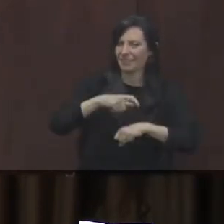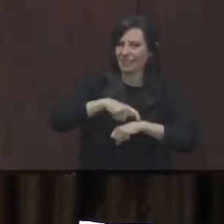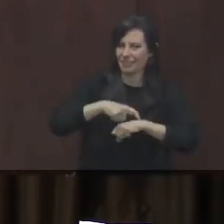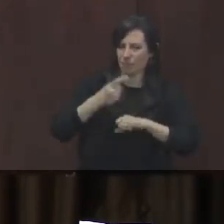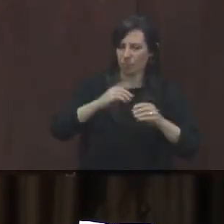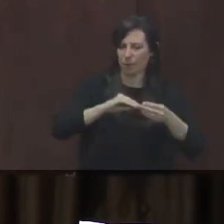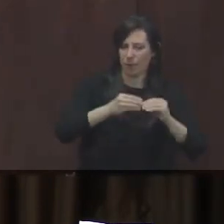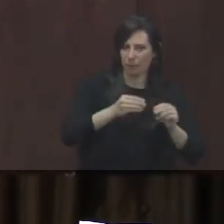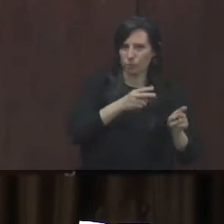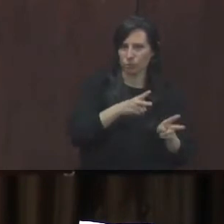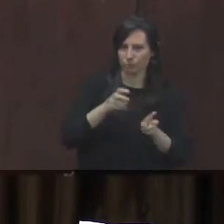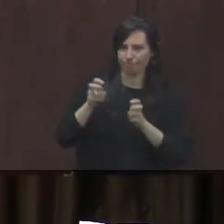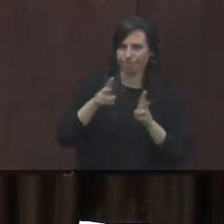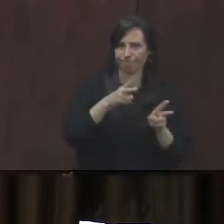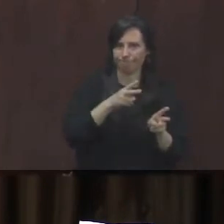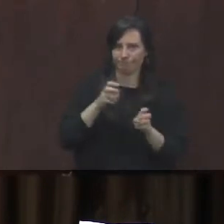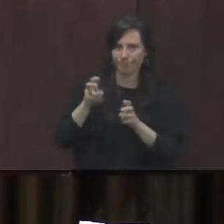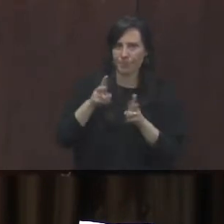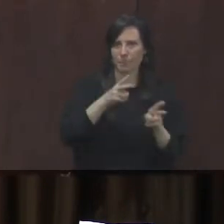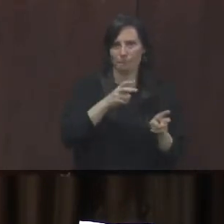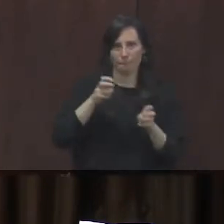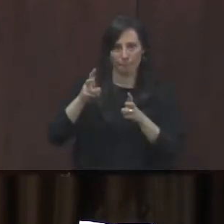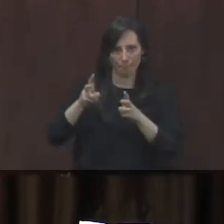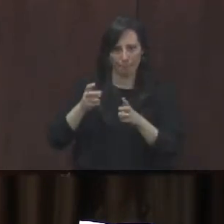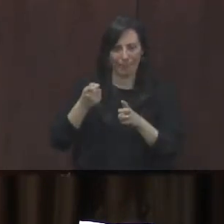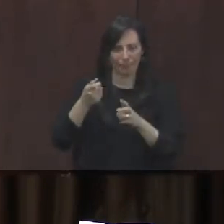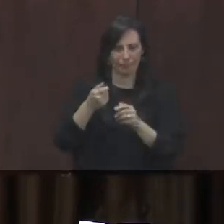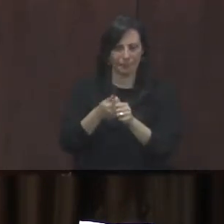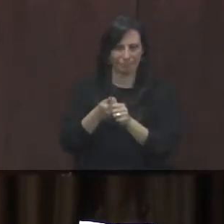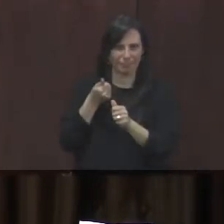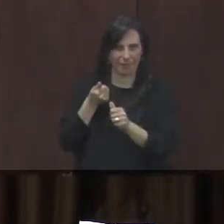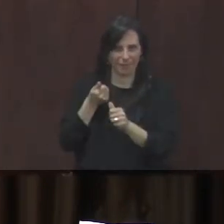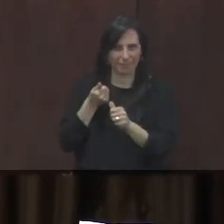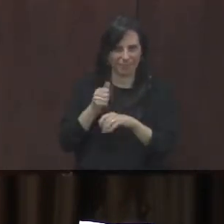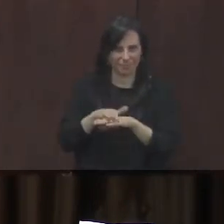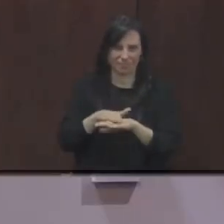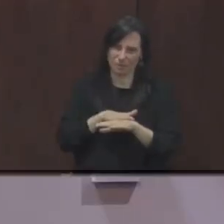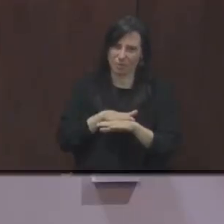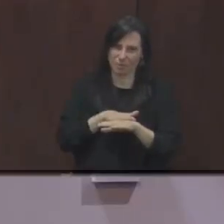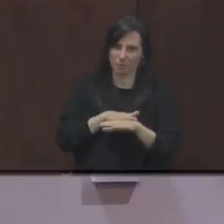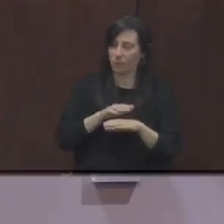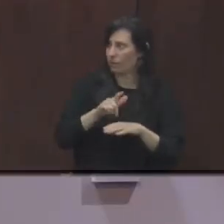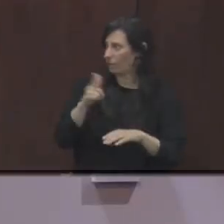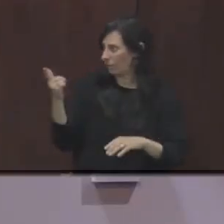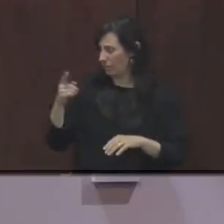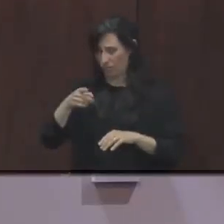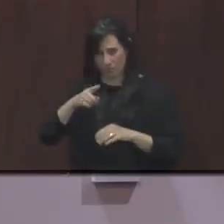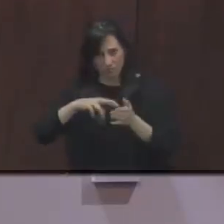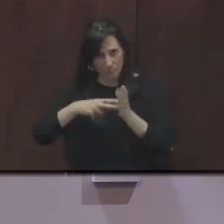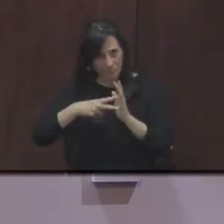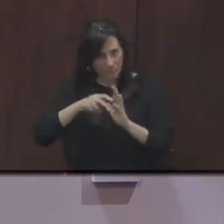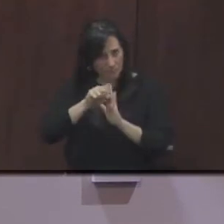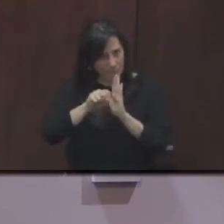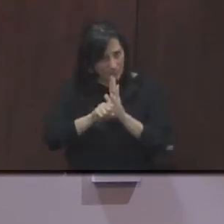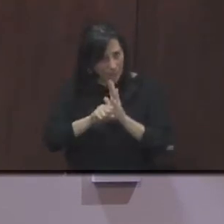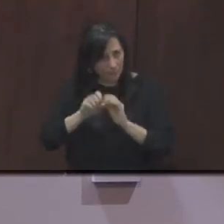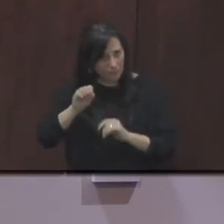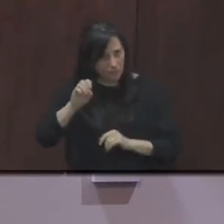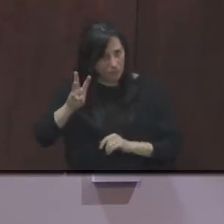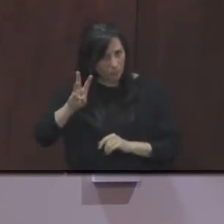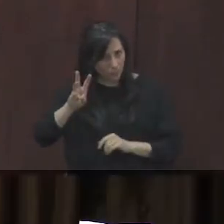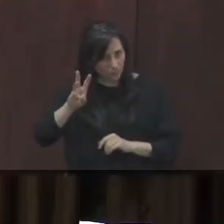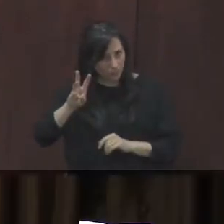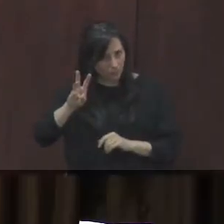uploaded too. So there's always a little bit of a delay in there. And that's the state software that they've developed to monitor how we're doing.